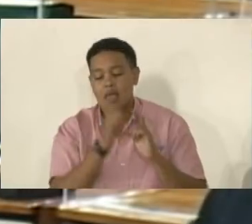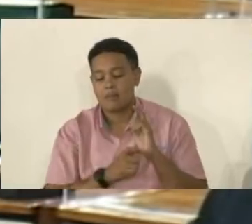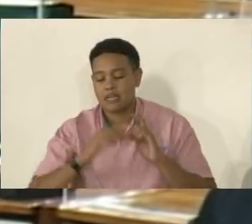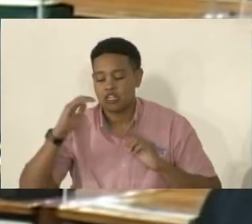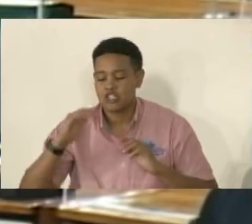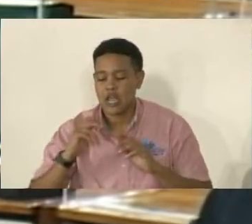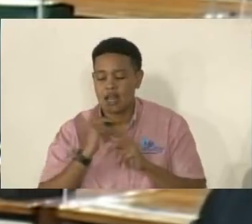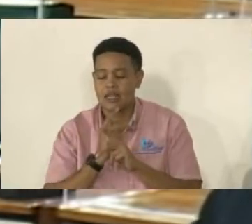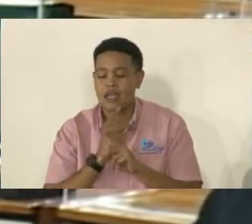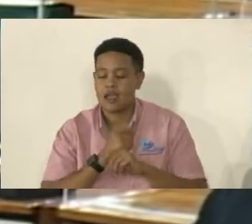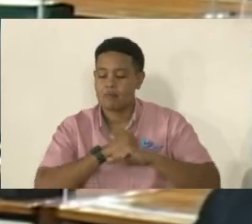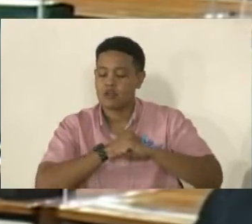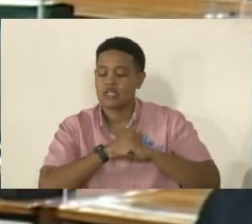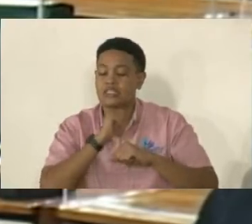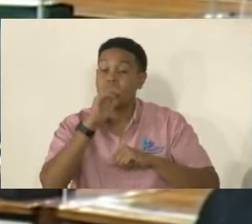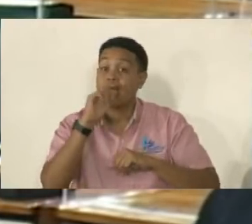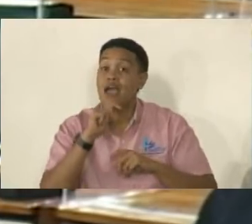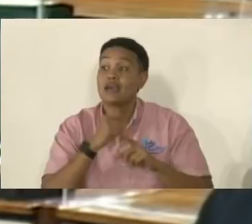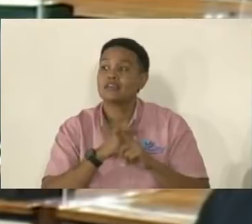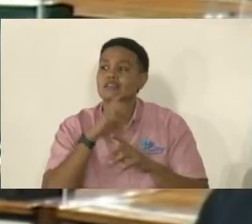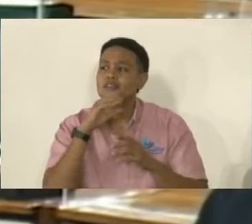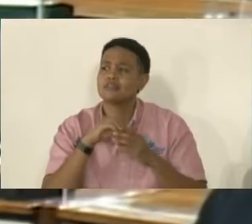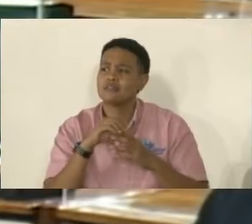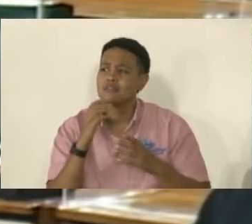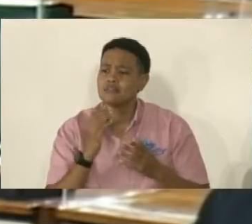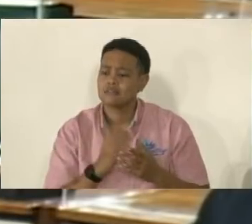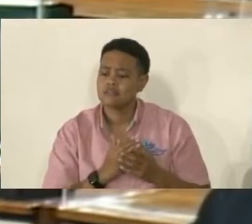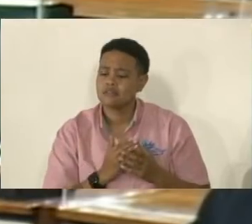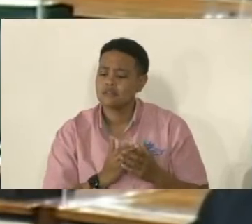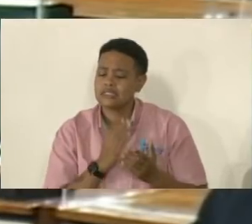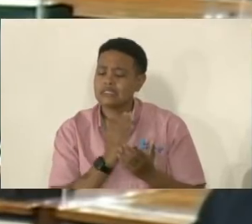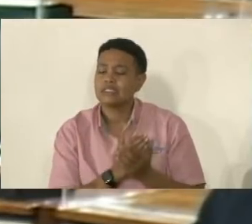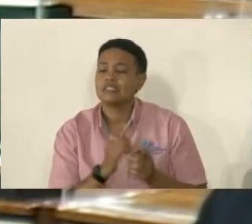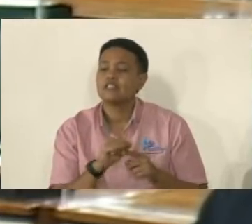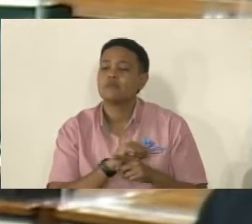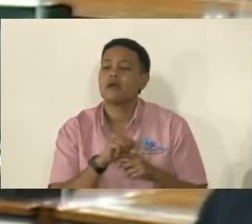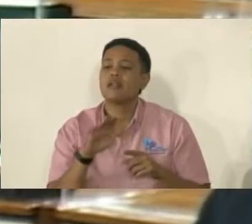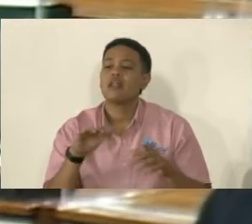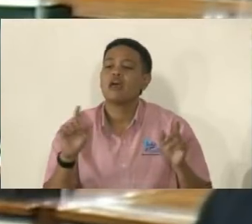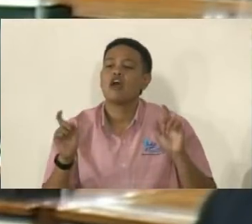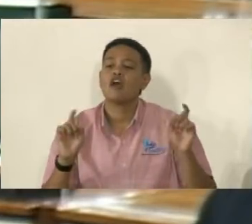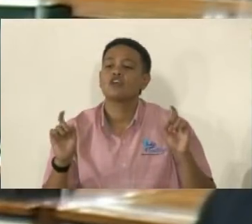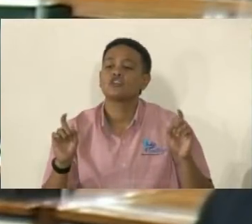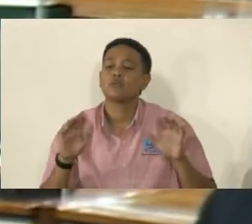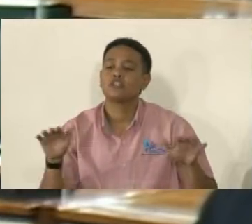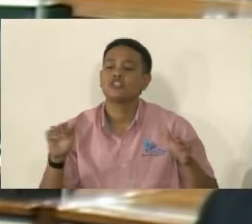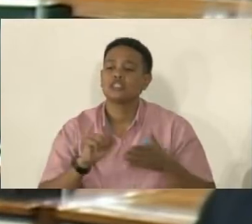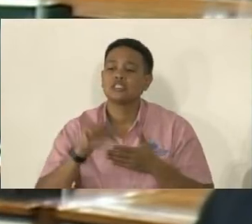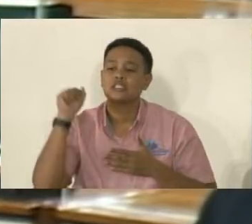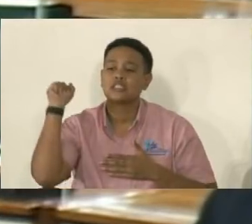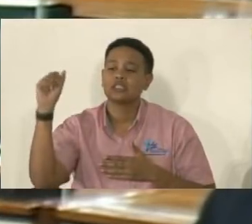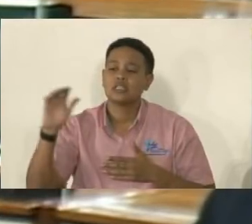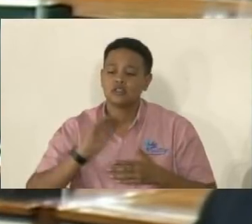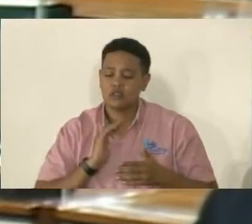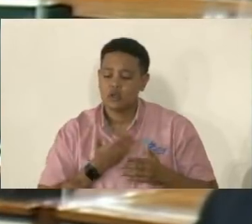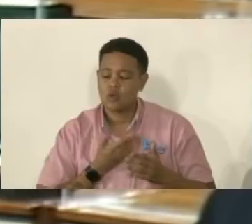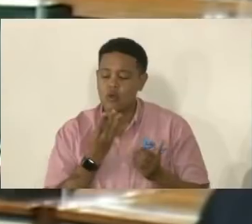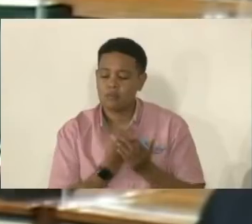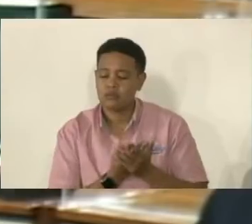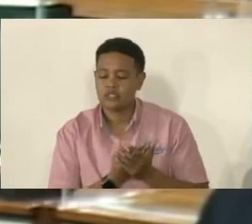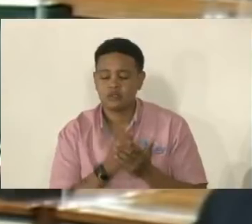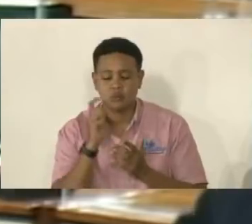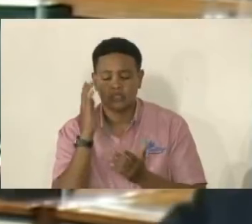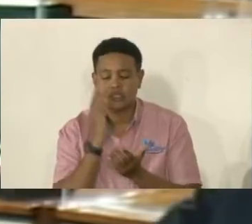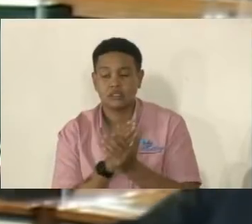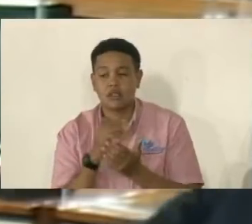Care and Protection Act to cease the practice of uncontrollable children being sent to our prisons. That will happen